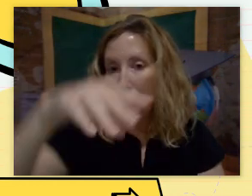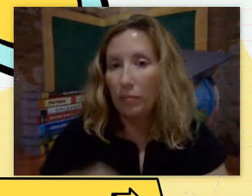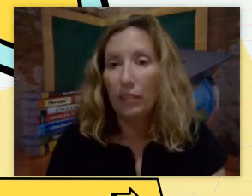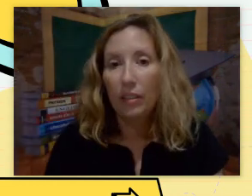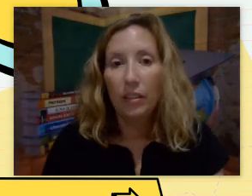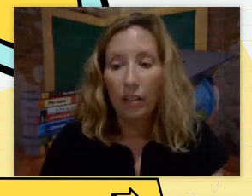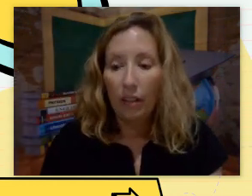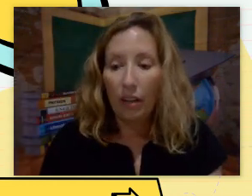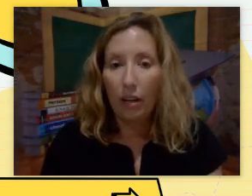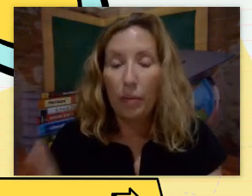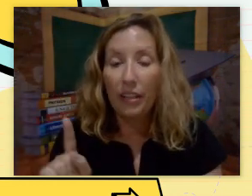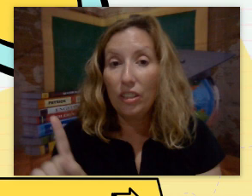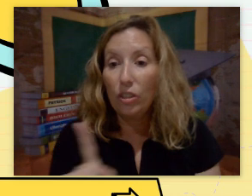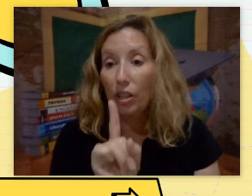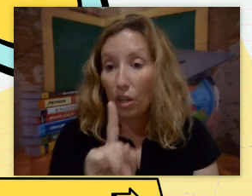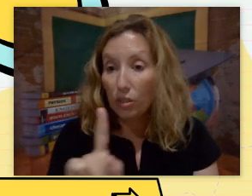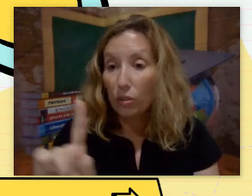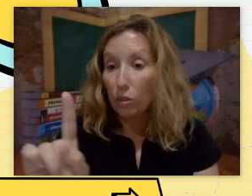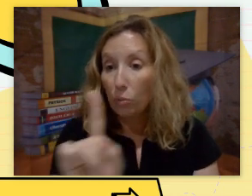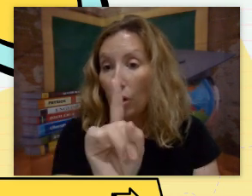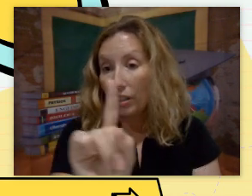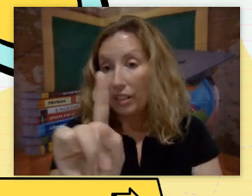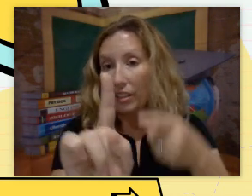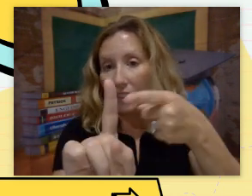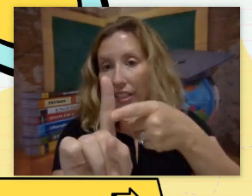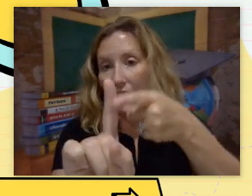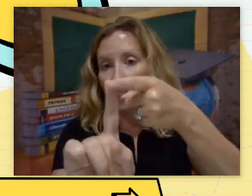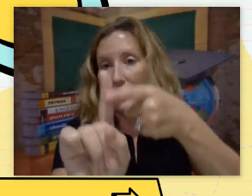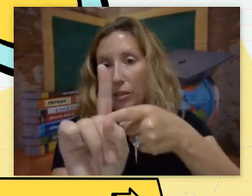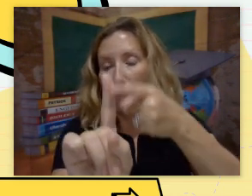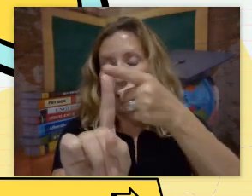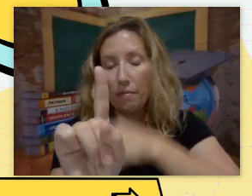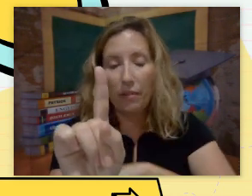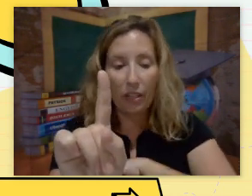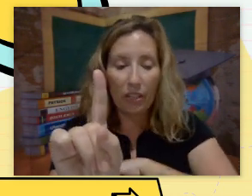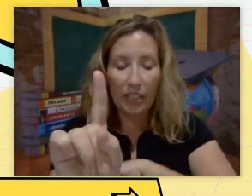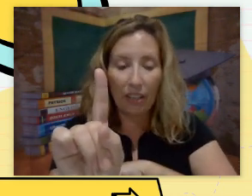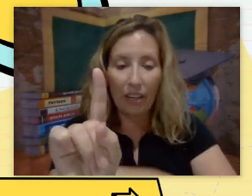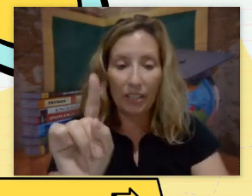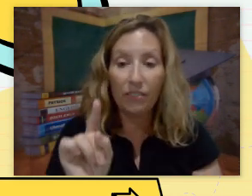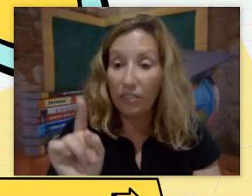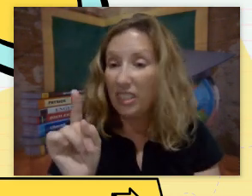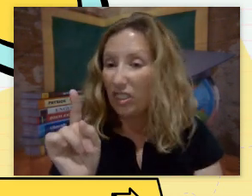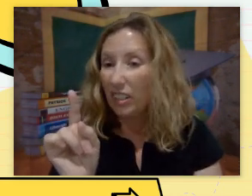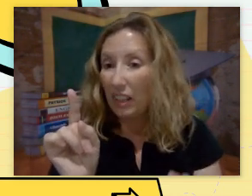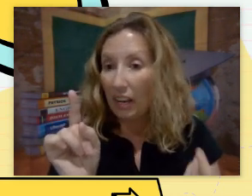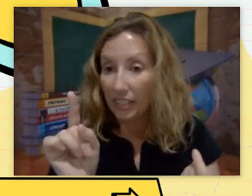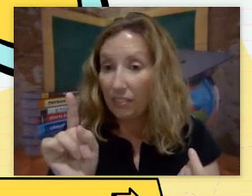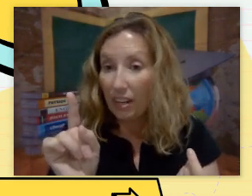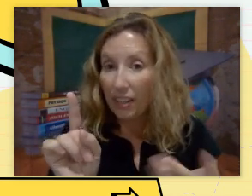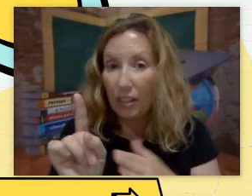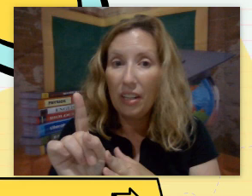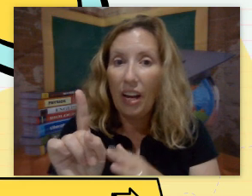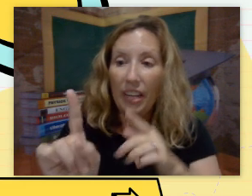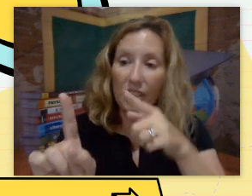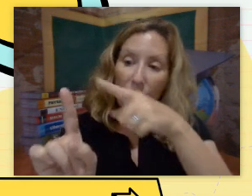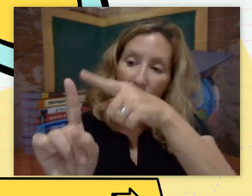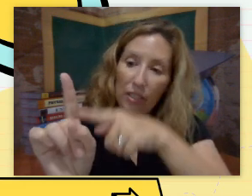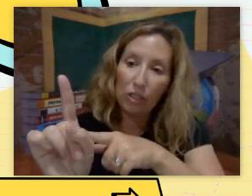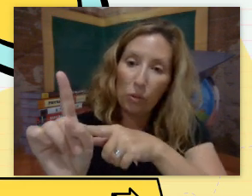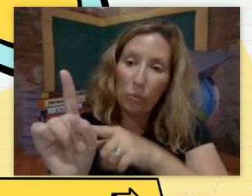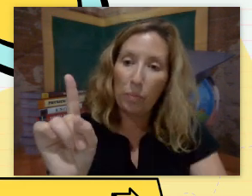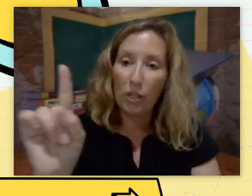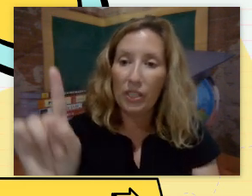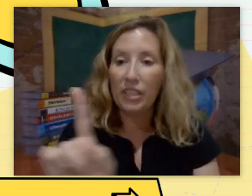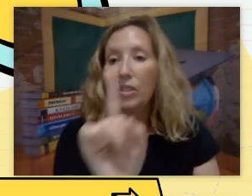walk. And then you can also do walk. The index finger is considered a classifier. And so